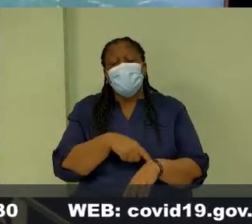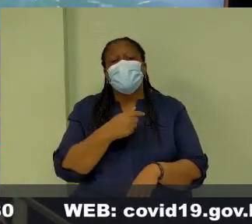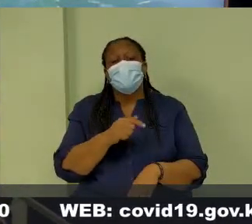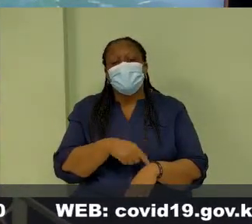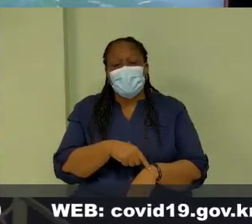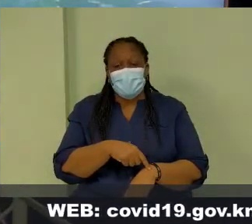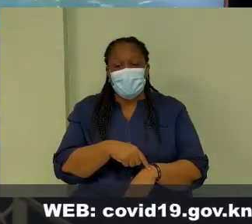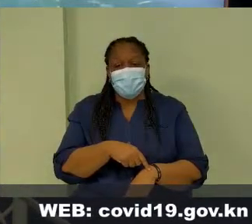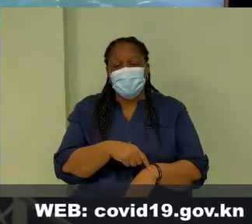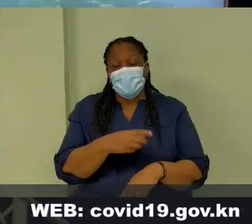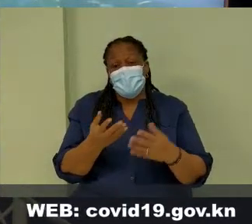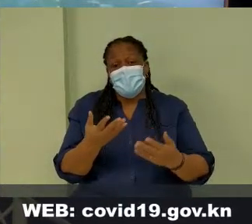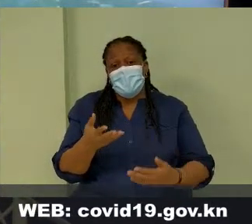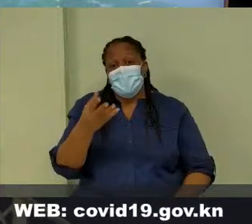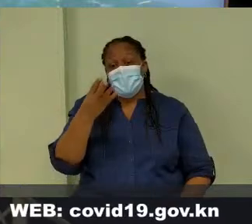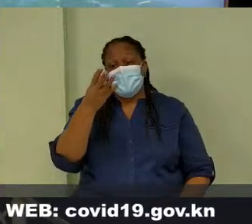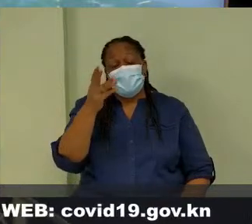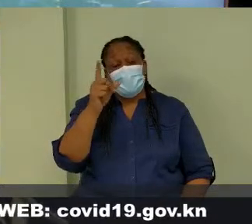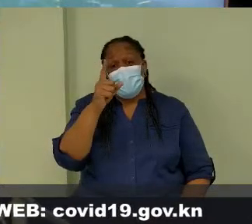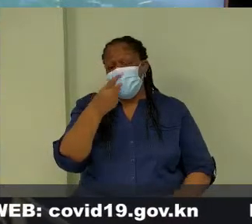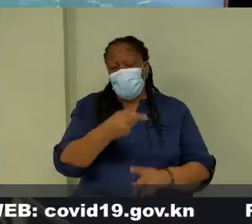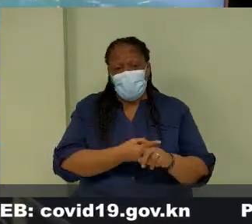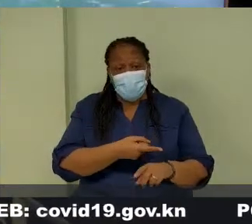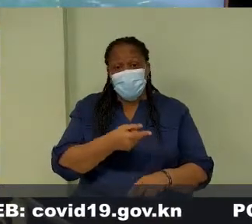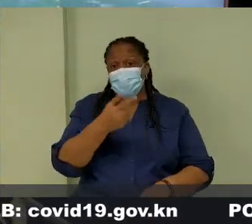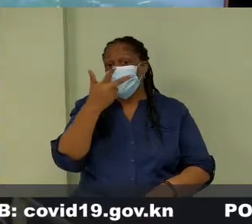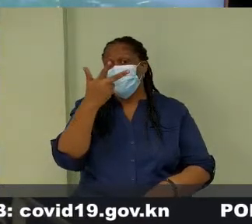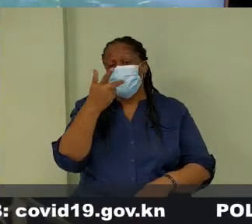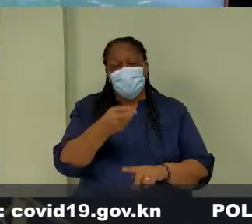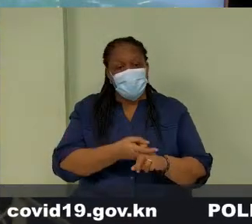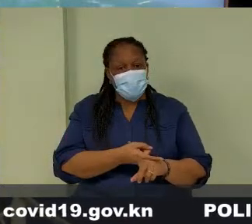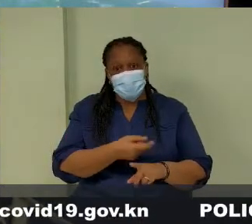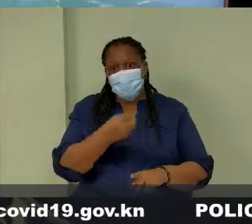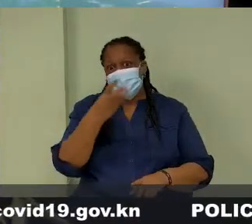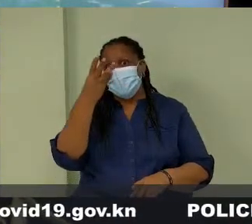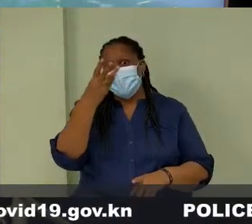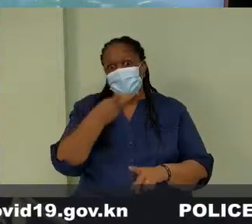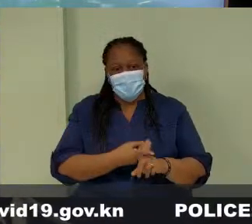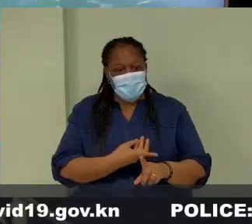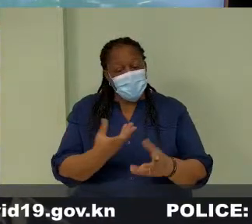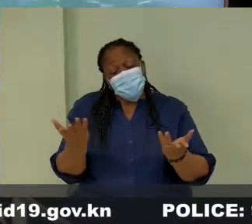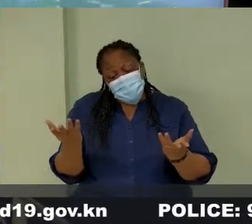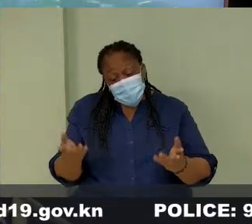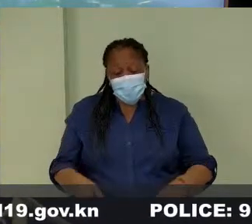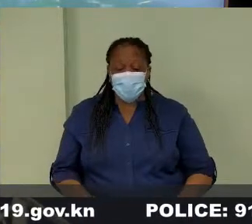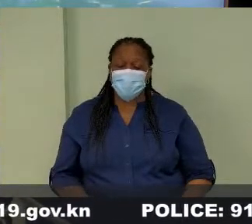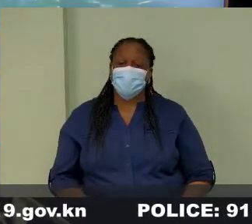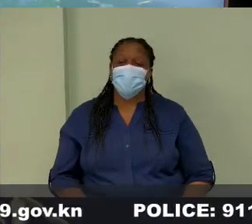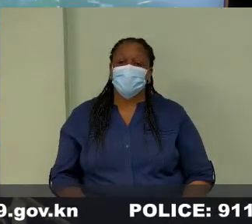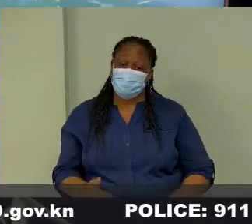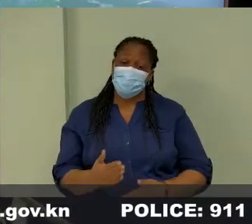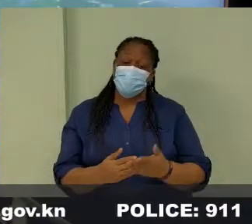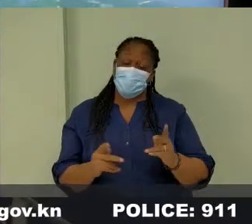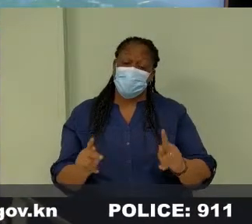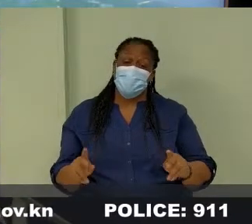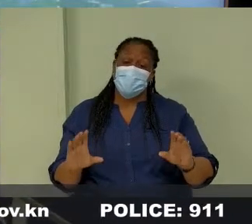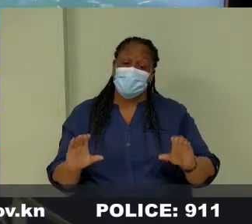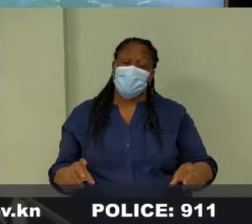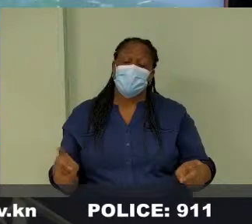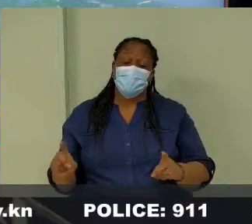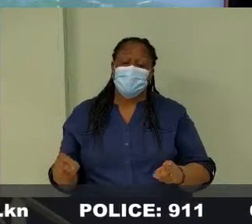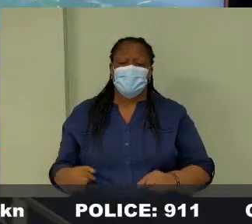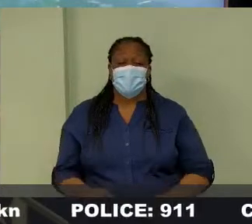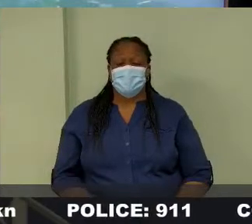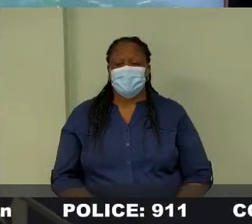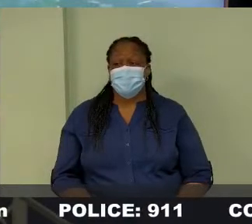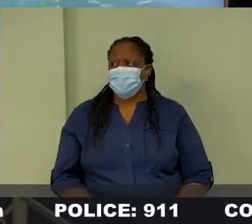time, meaning 3 weeks, 1 month, or even beyond. And so a number of persons the world over, they